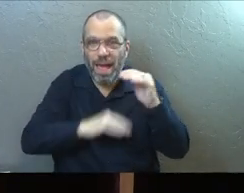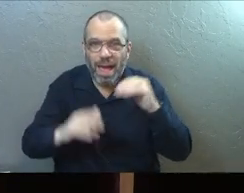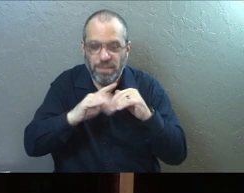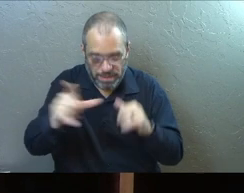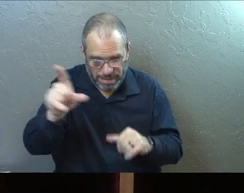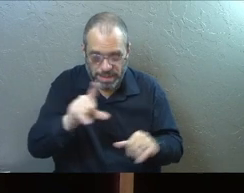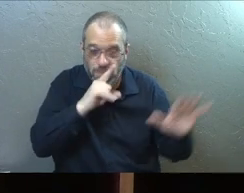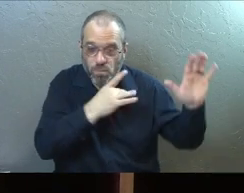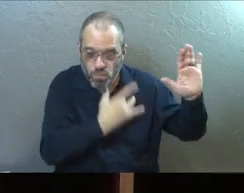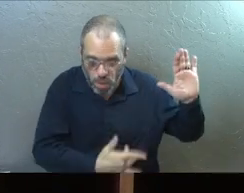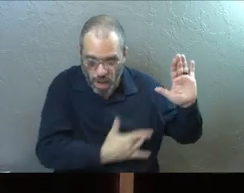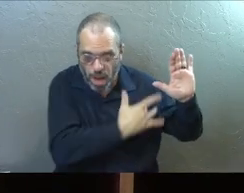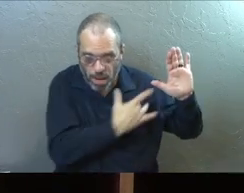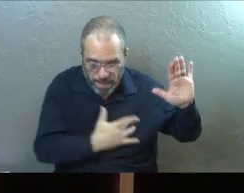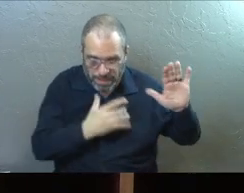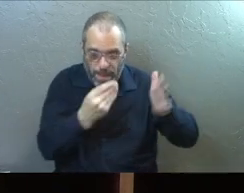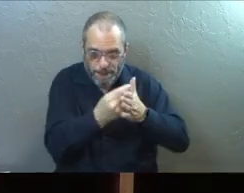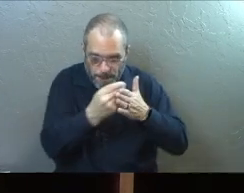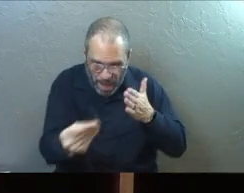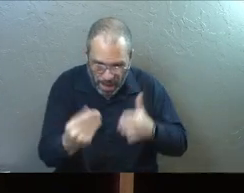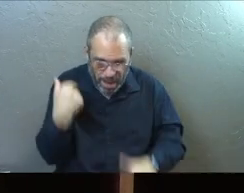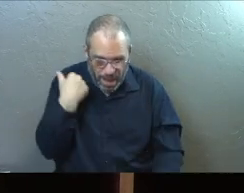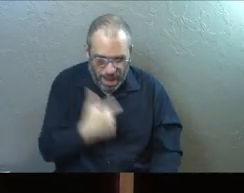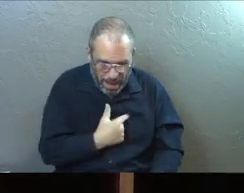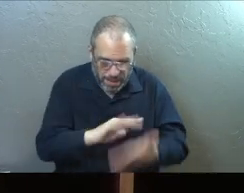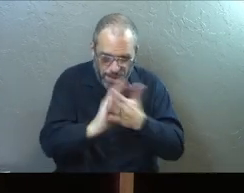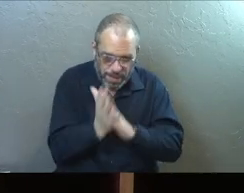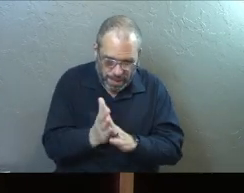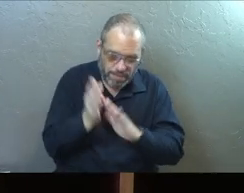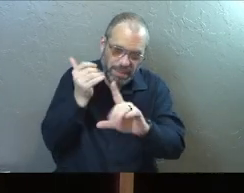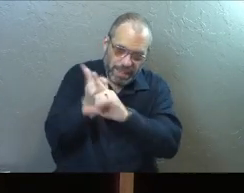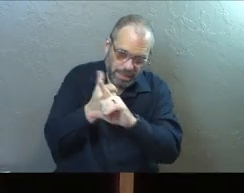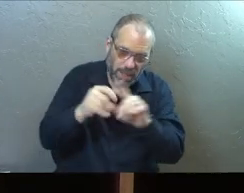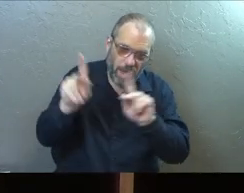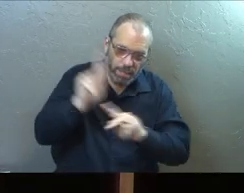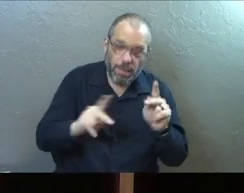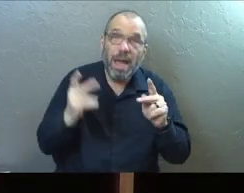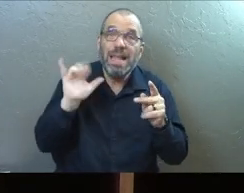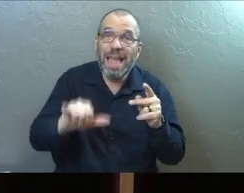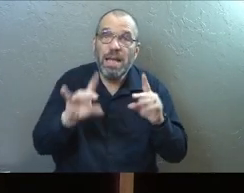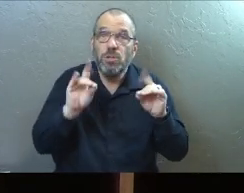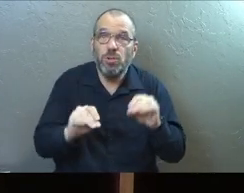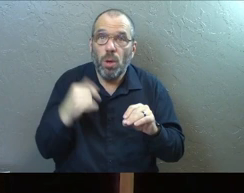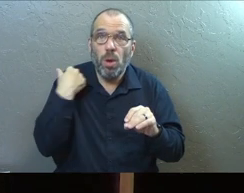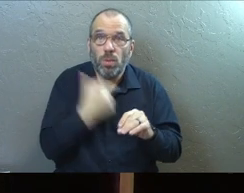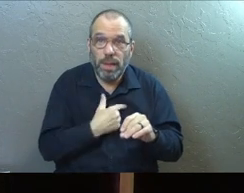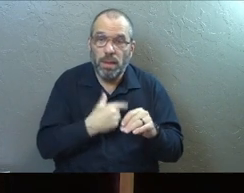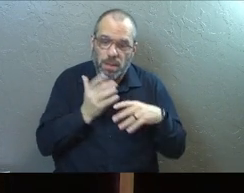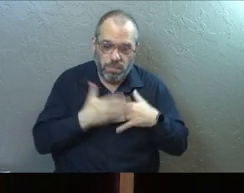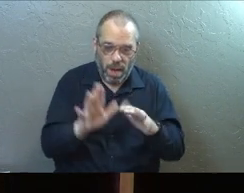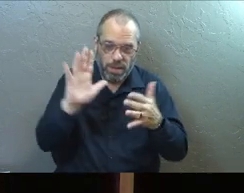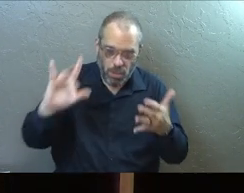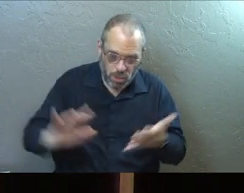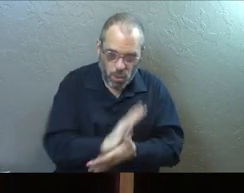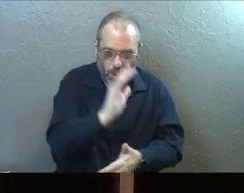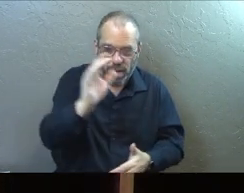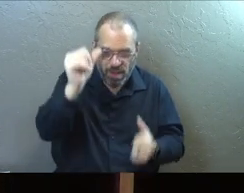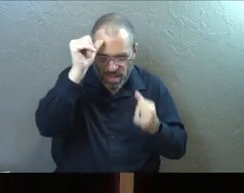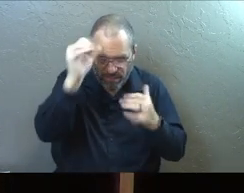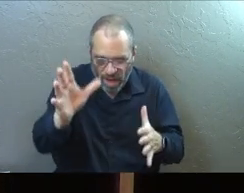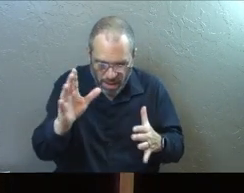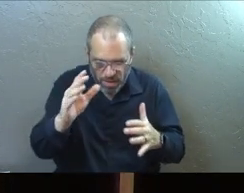That he promised and that he has purchased us to be his own people. He did this so that we would praise and glorify